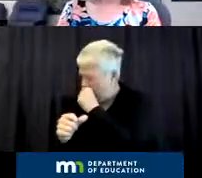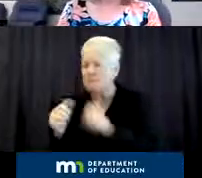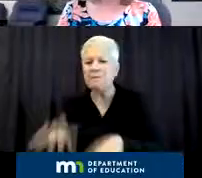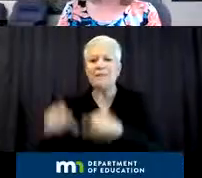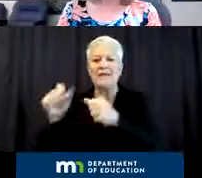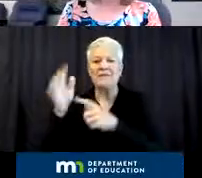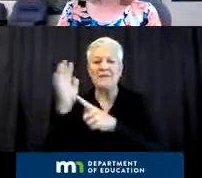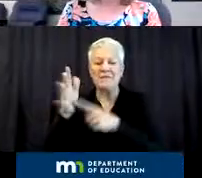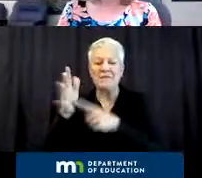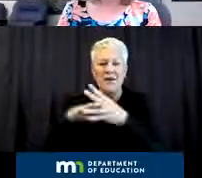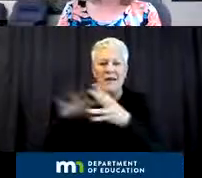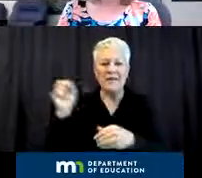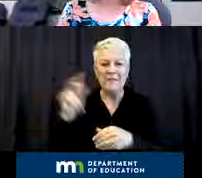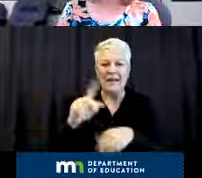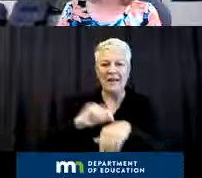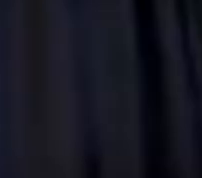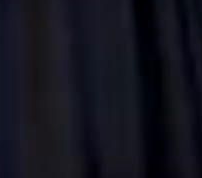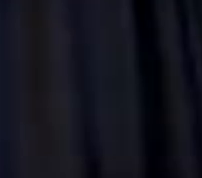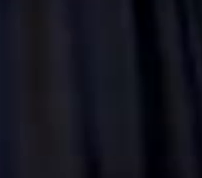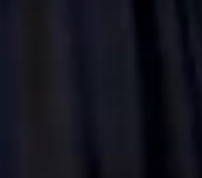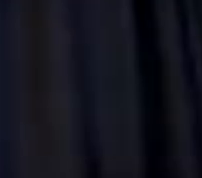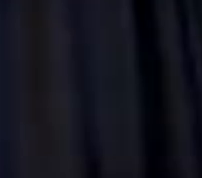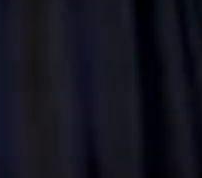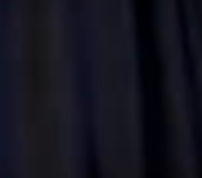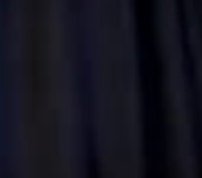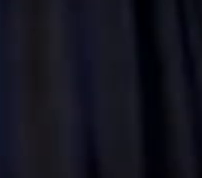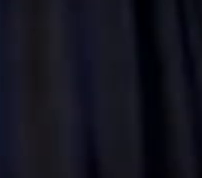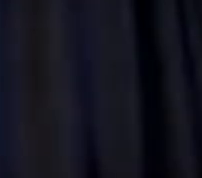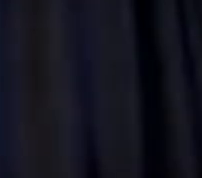5-minute break and come back at 10 o'clock.